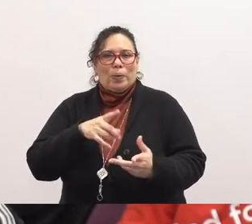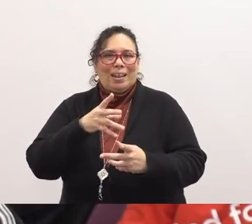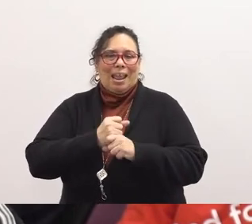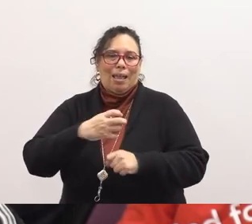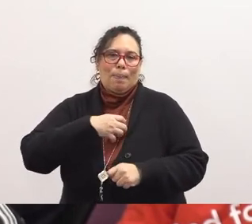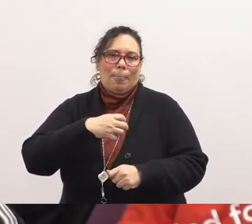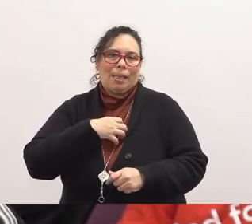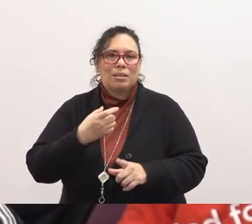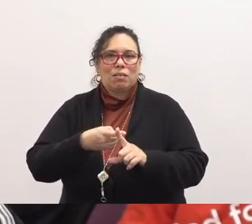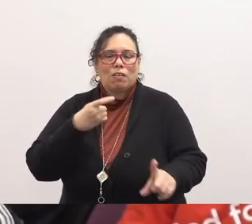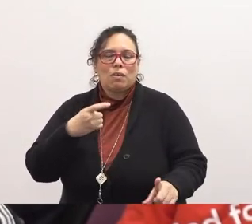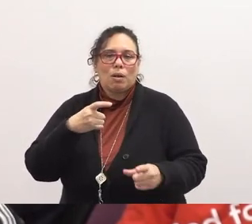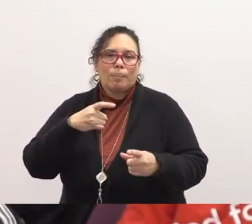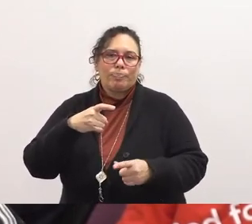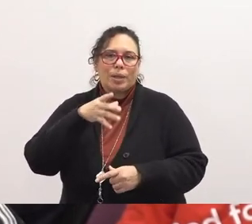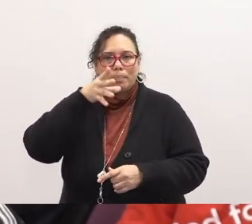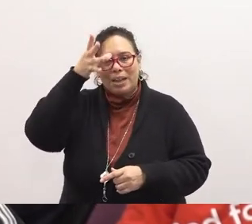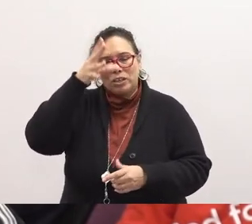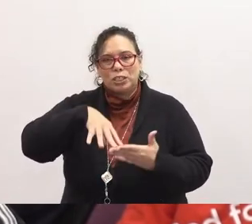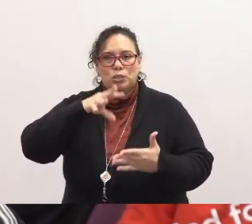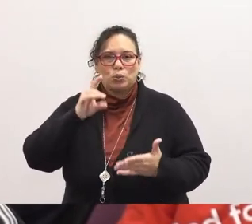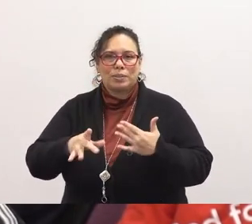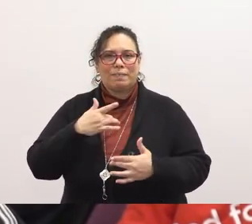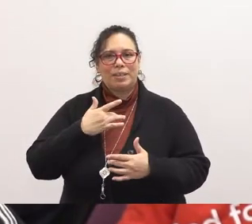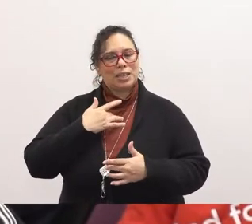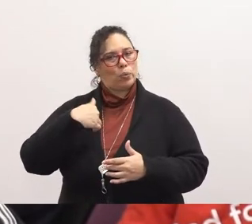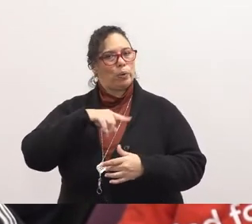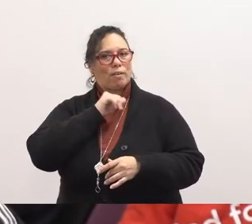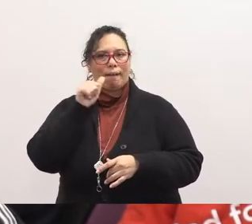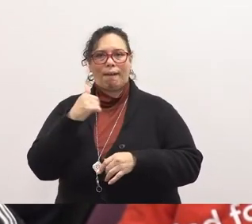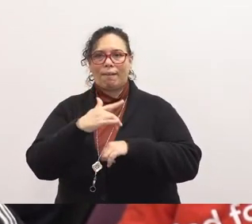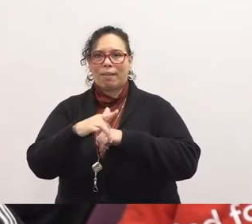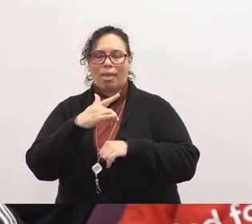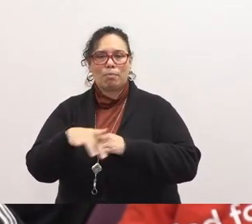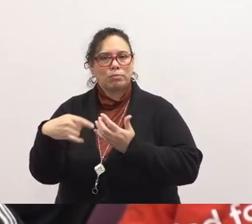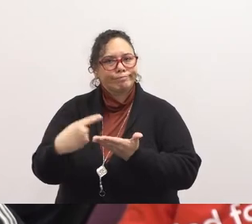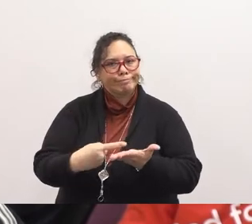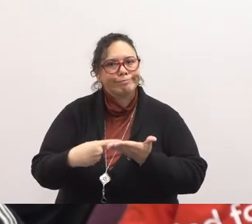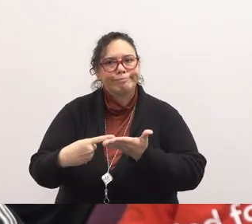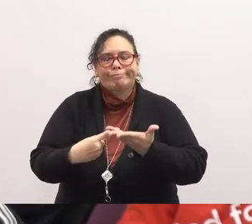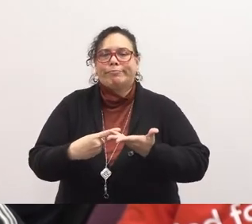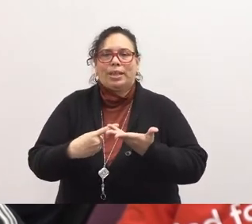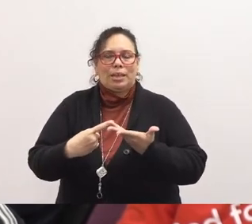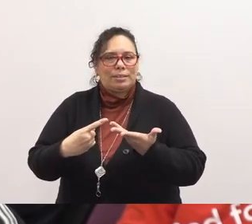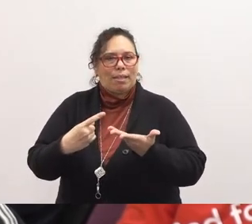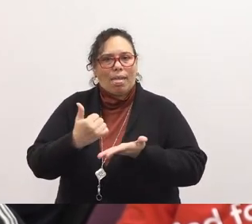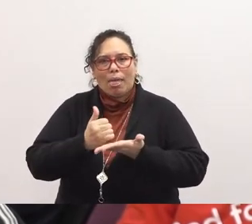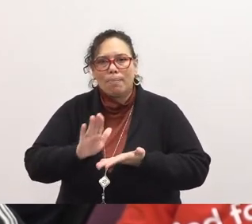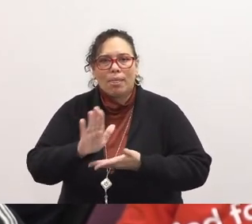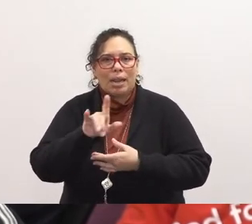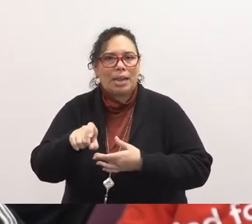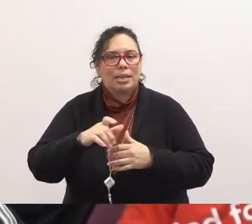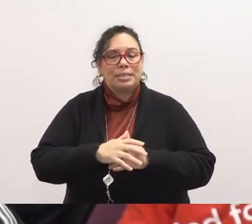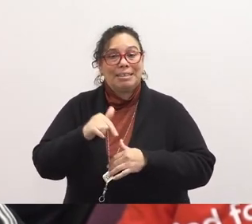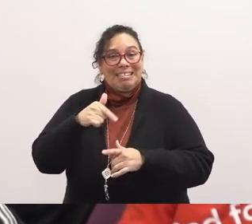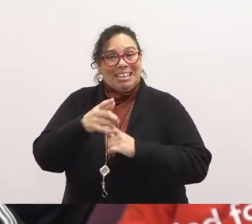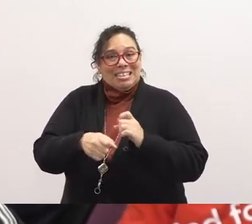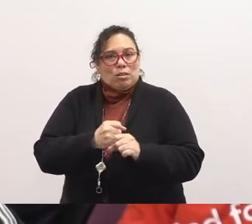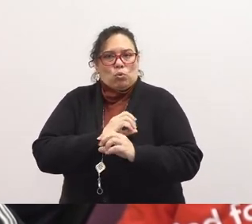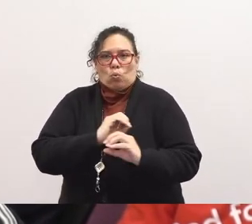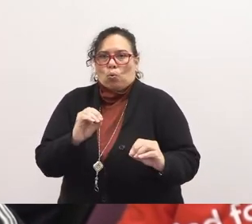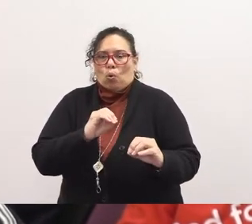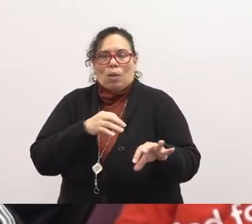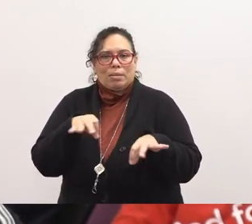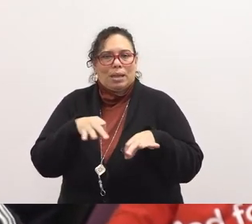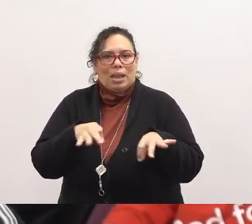from parents and students who feel we are unavailable to address their needs. This year, without any explanation,